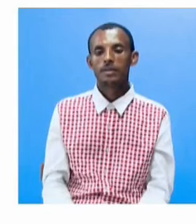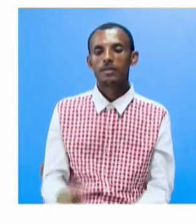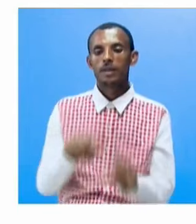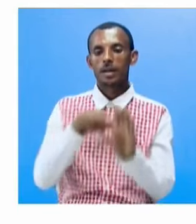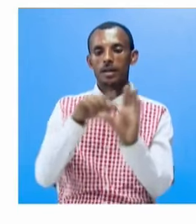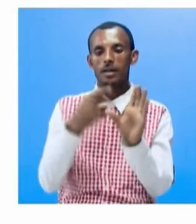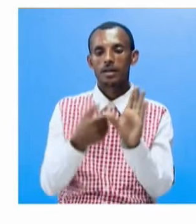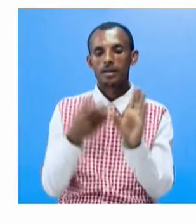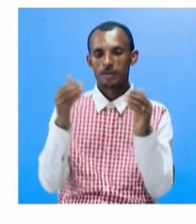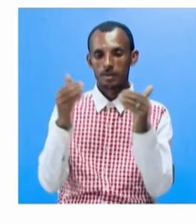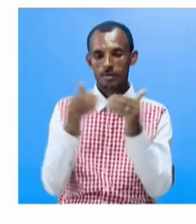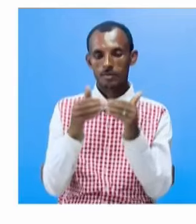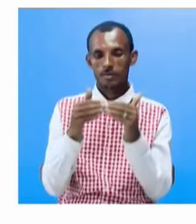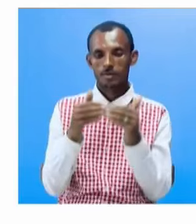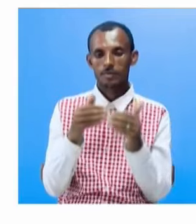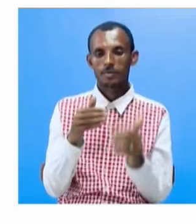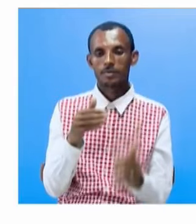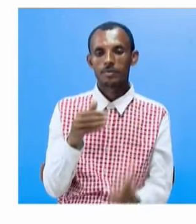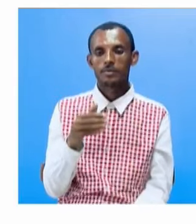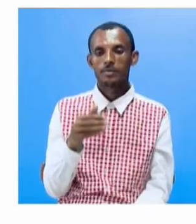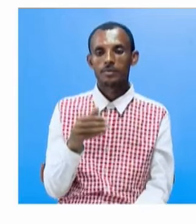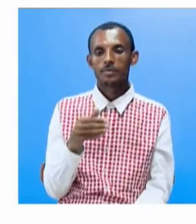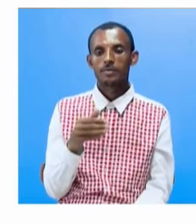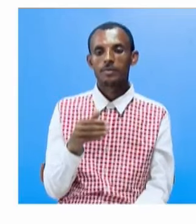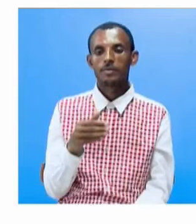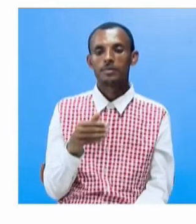is assumed to be